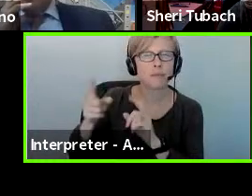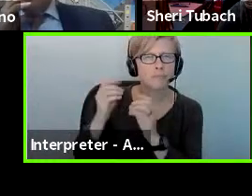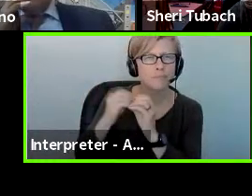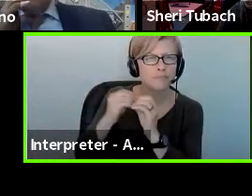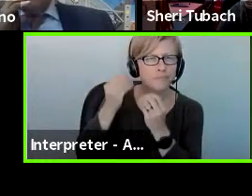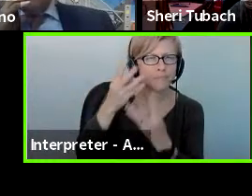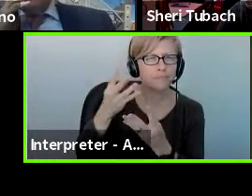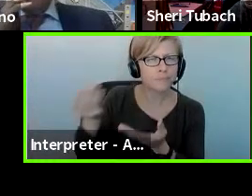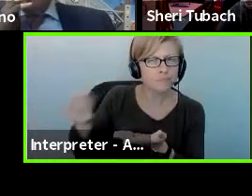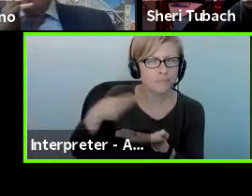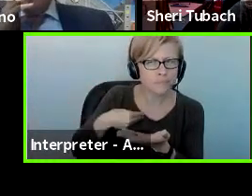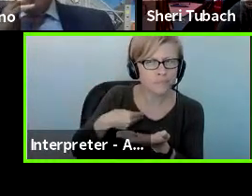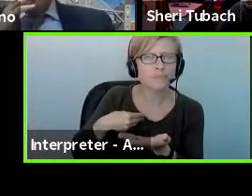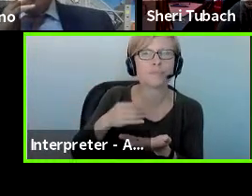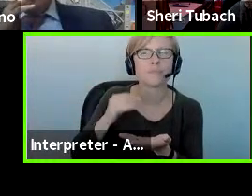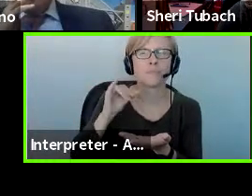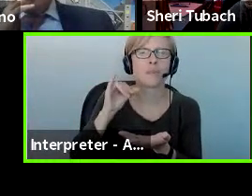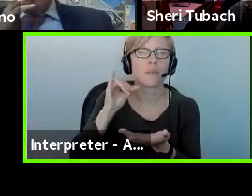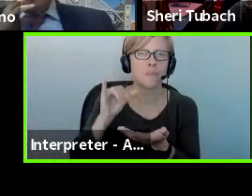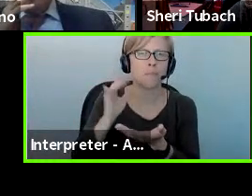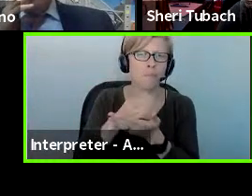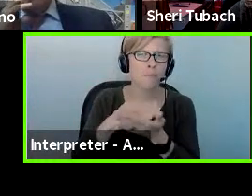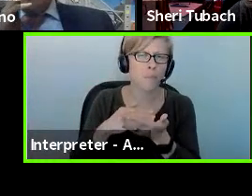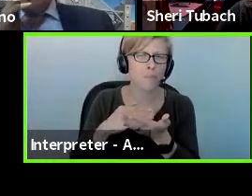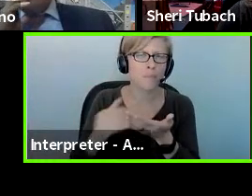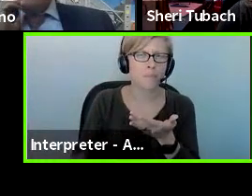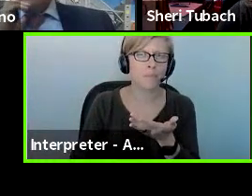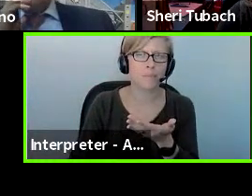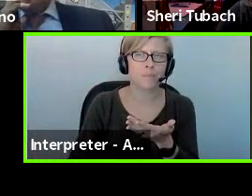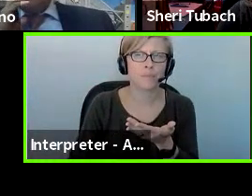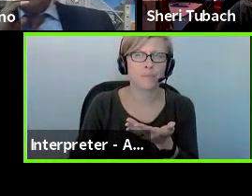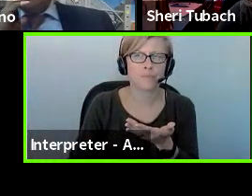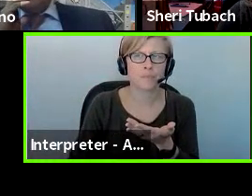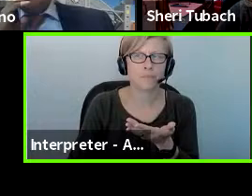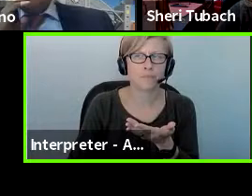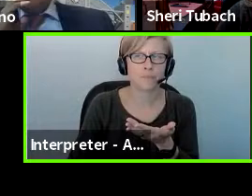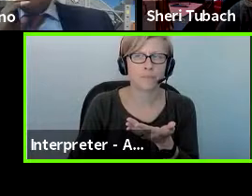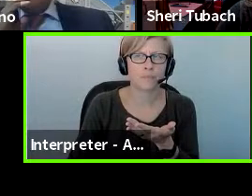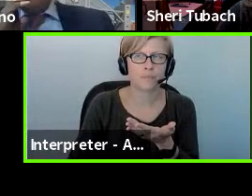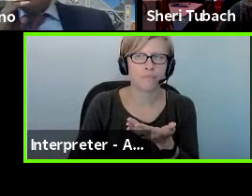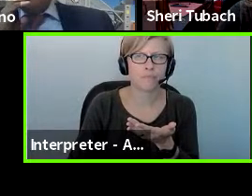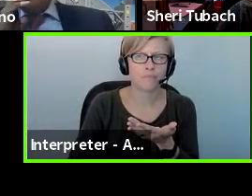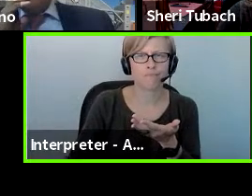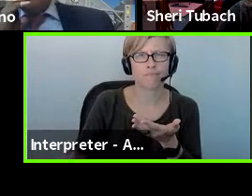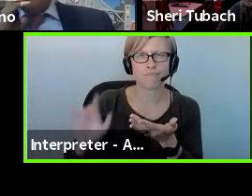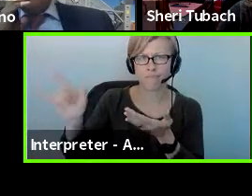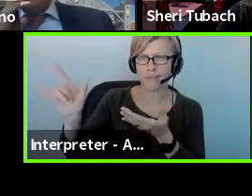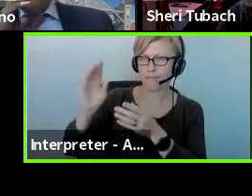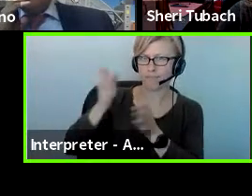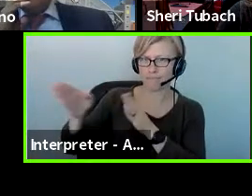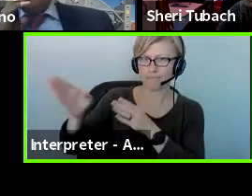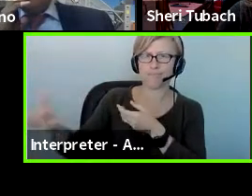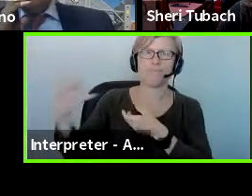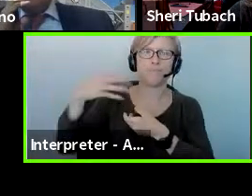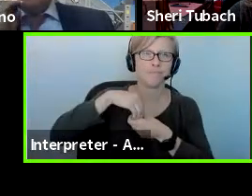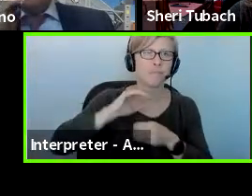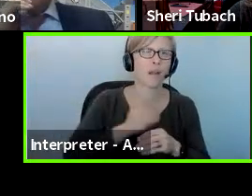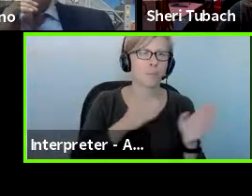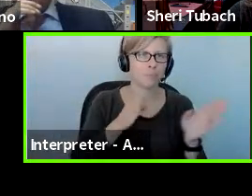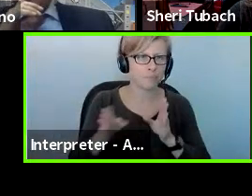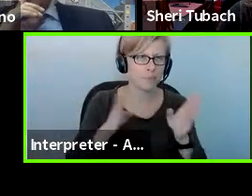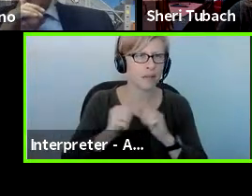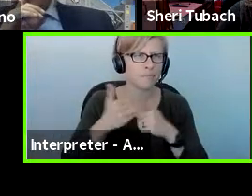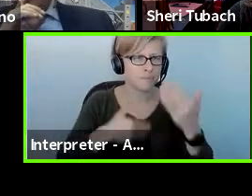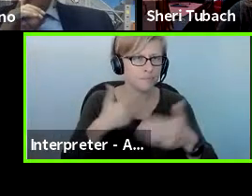was part of the information that went into how our planning went. But now there are, like you said, there's a number